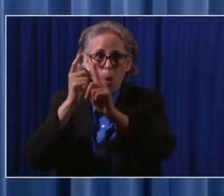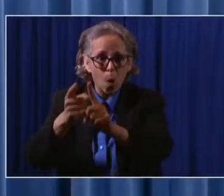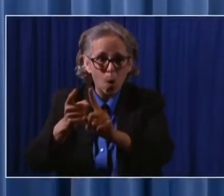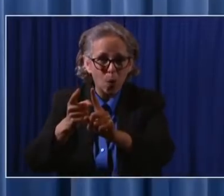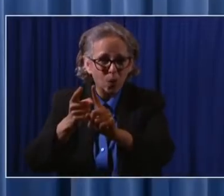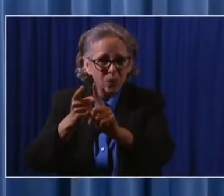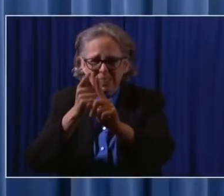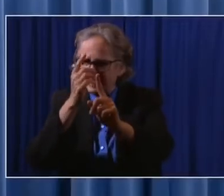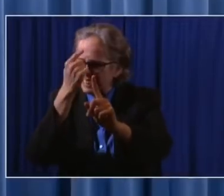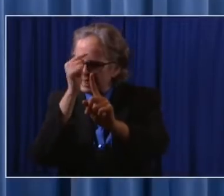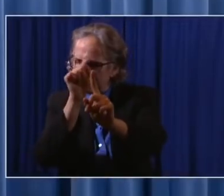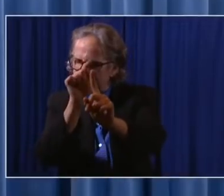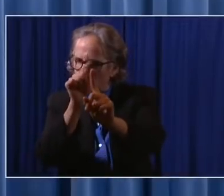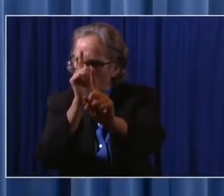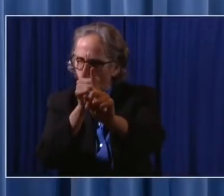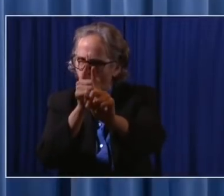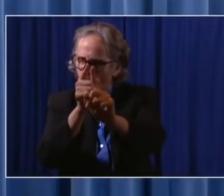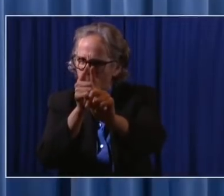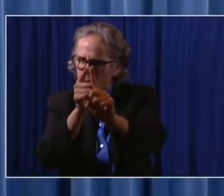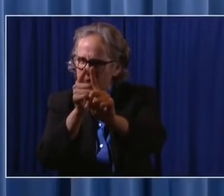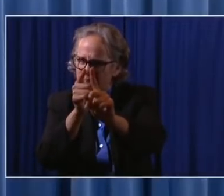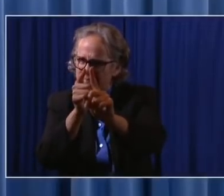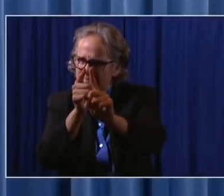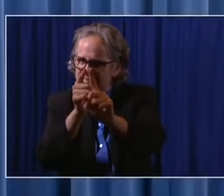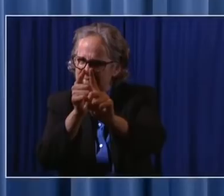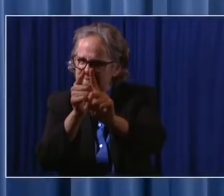we're aiming to do here is to have